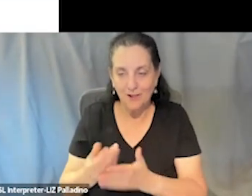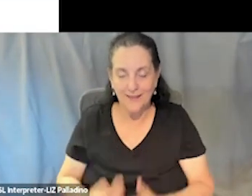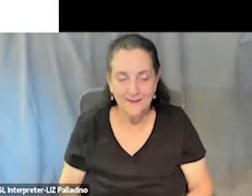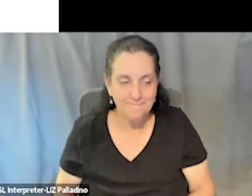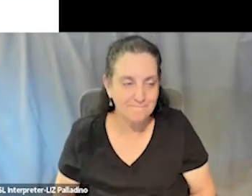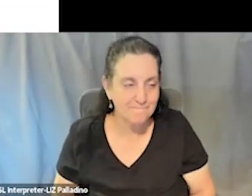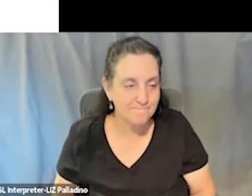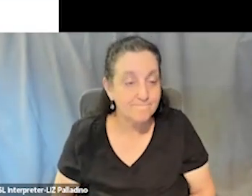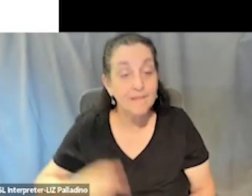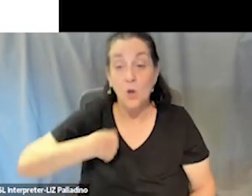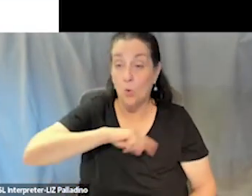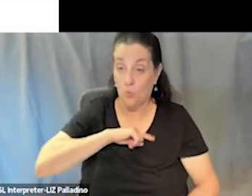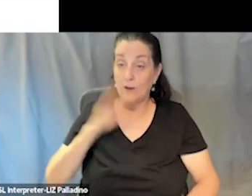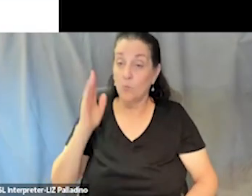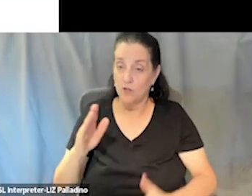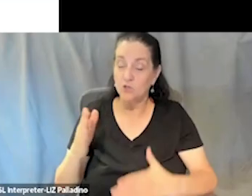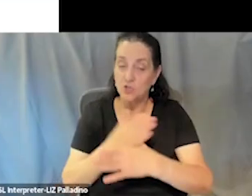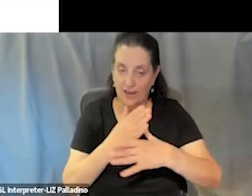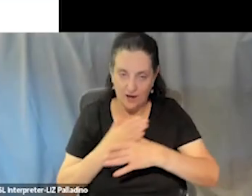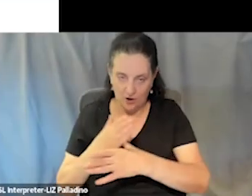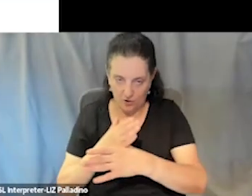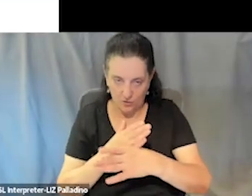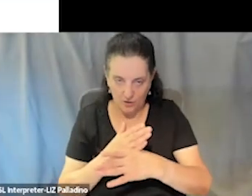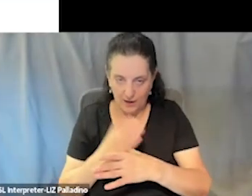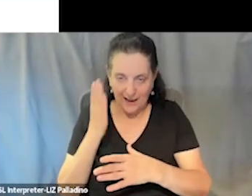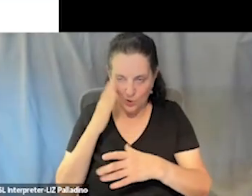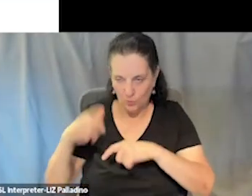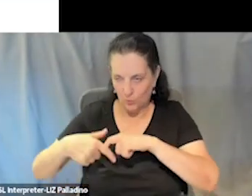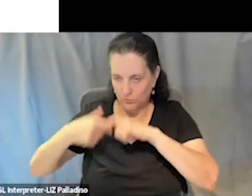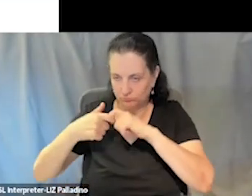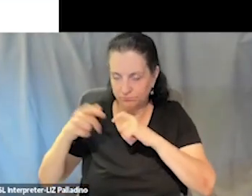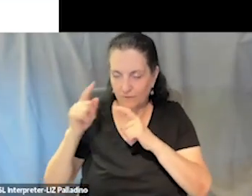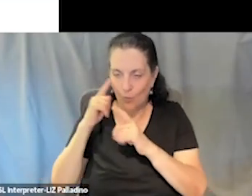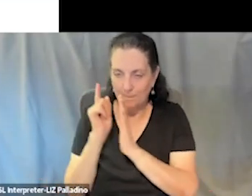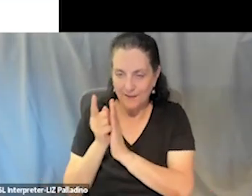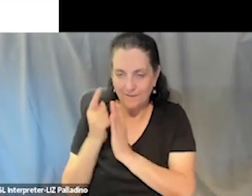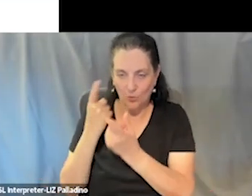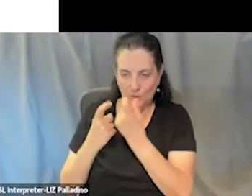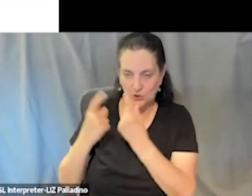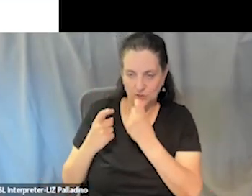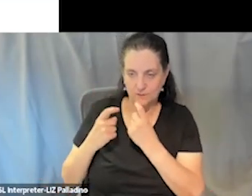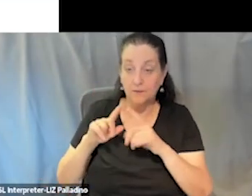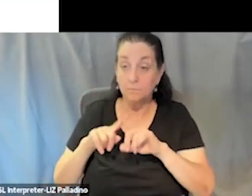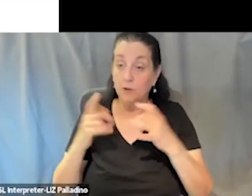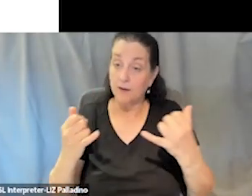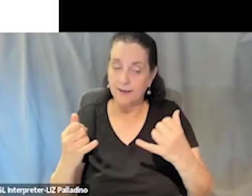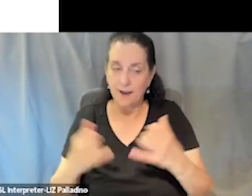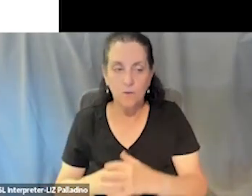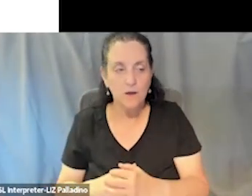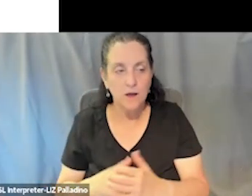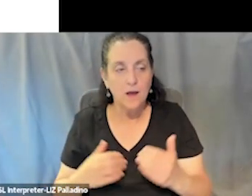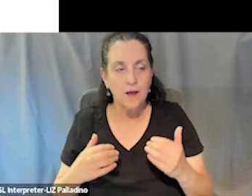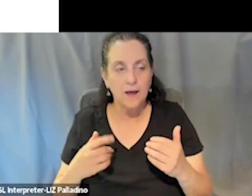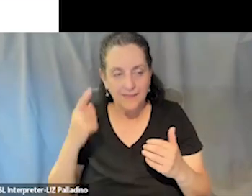We will be sharing the deck after. I'm going to pause in a minute and we can open it up for questions. But I did, and I think there is a sort